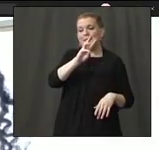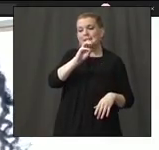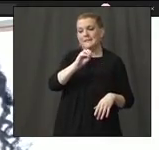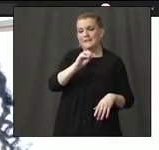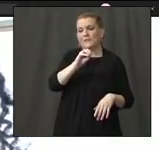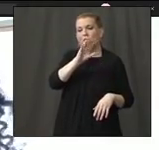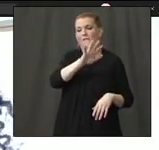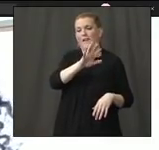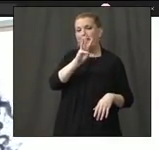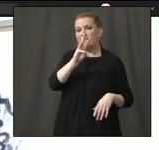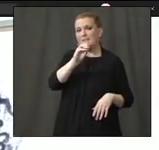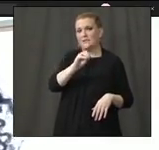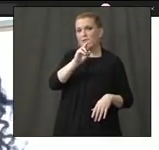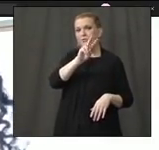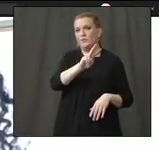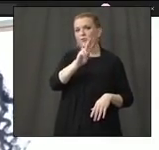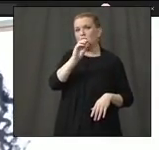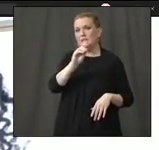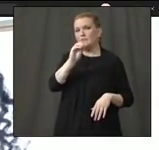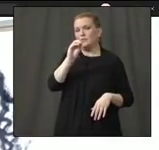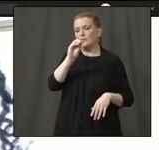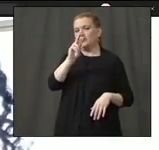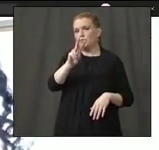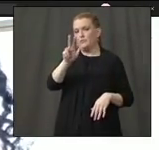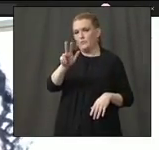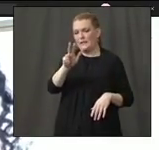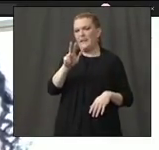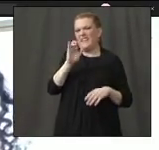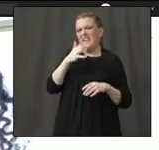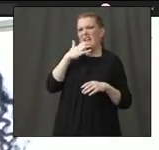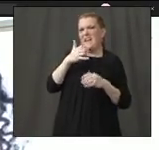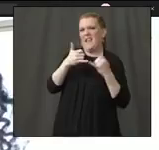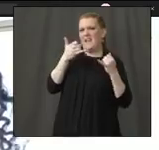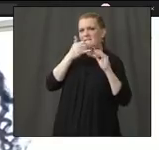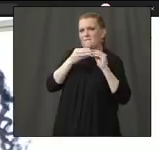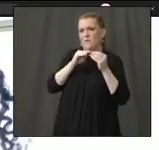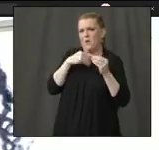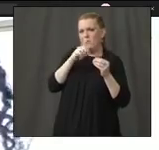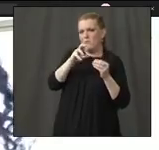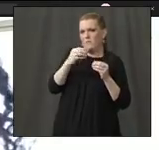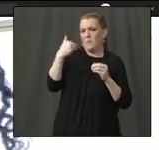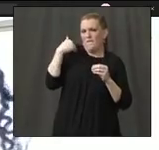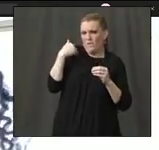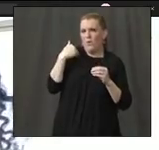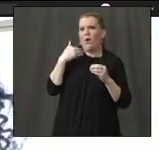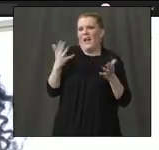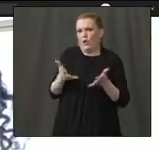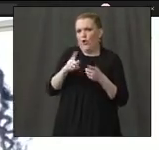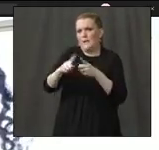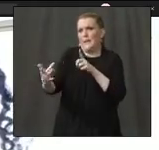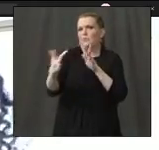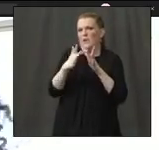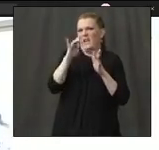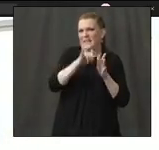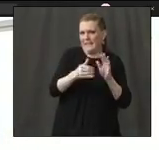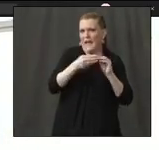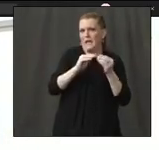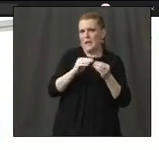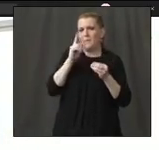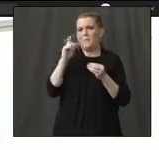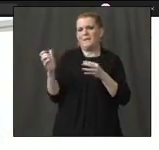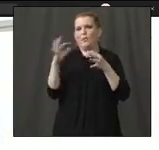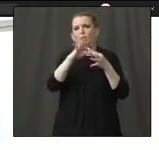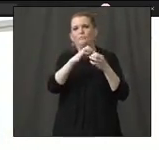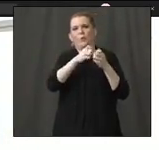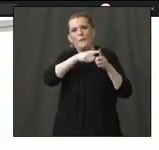860-500-2333, the hotline, so they can talk to one of our community economic development specialists that can help them navigate. Thank